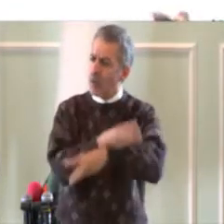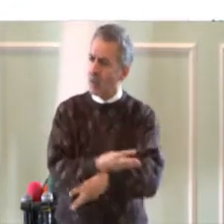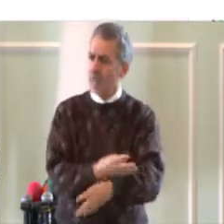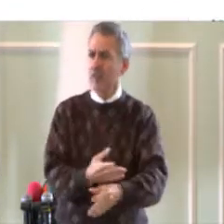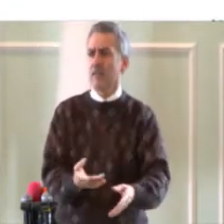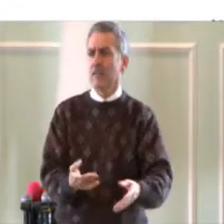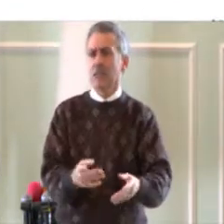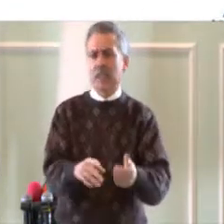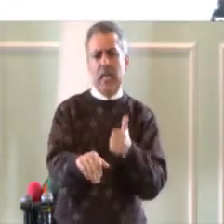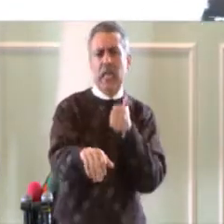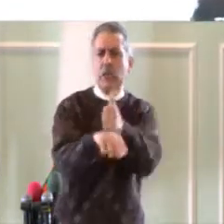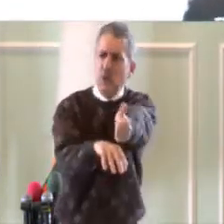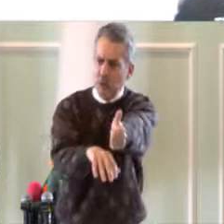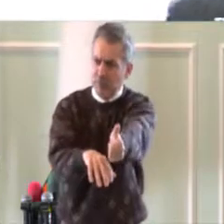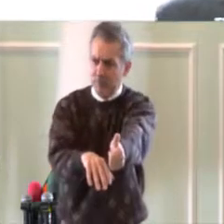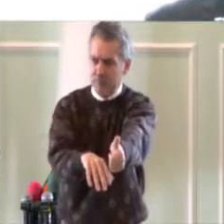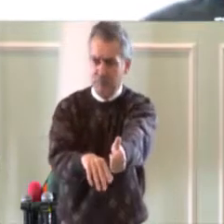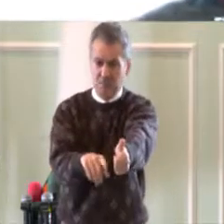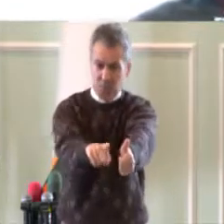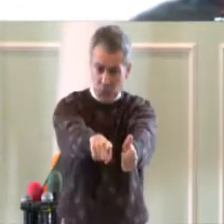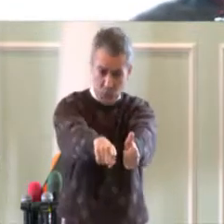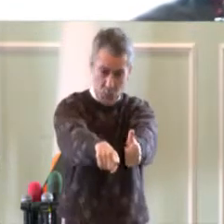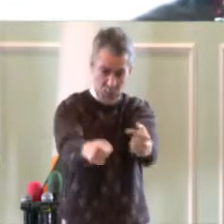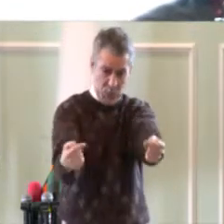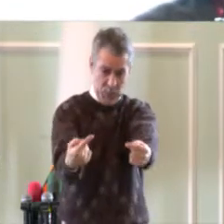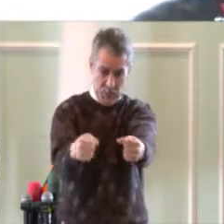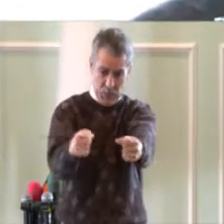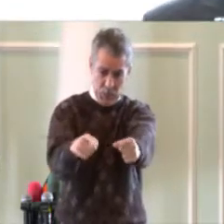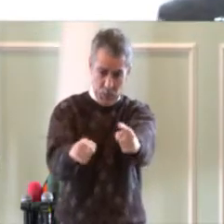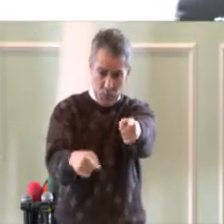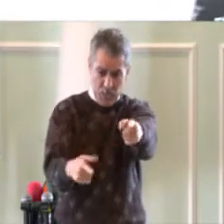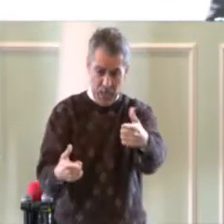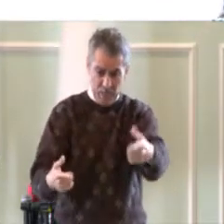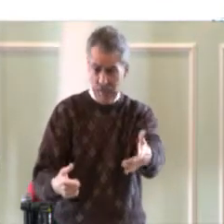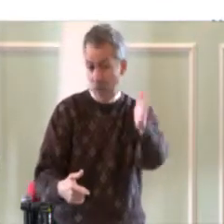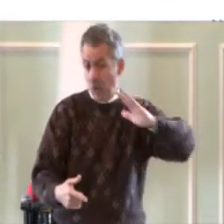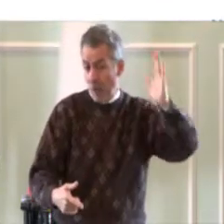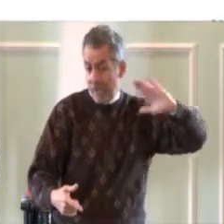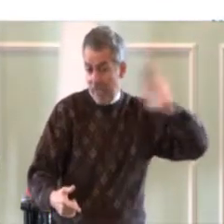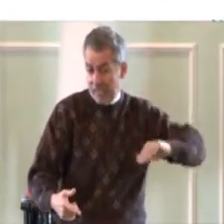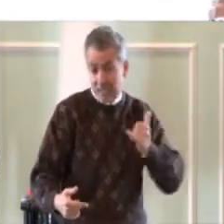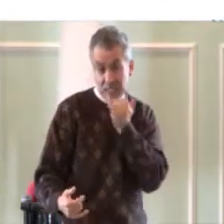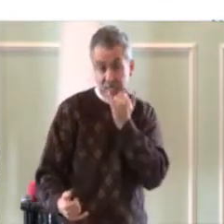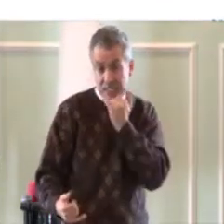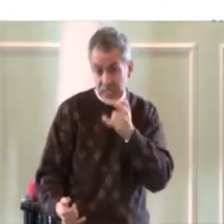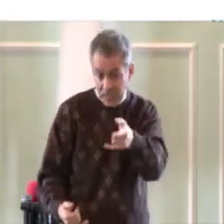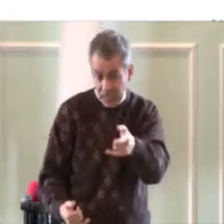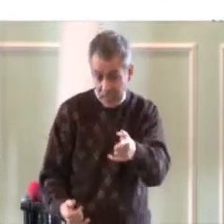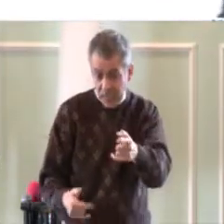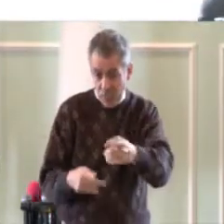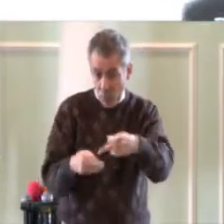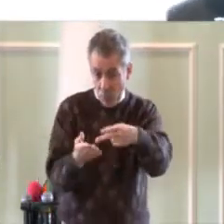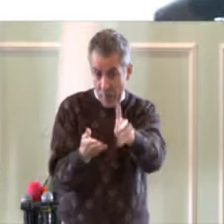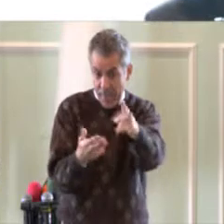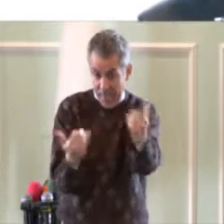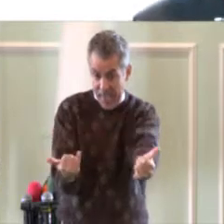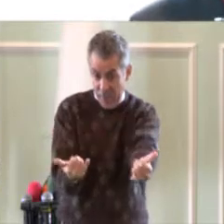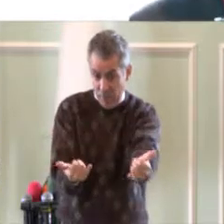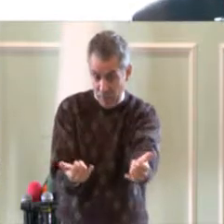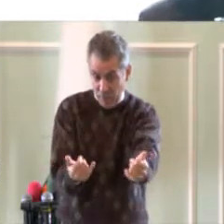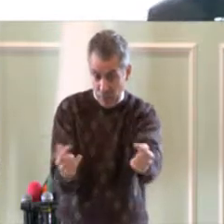They accuse him, Job, you are suffering because you did something in your past. And so you're paying the consequences of your